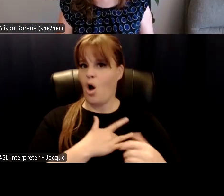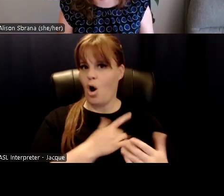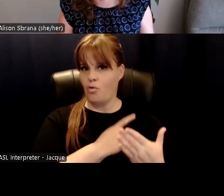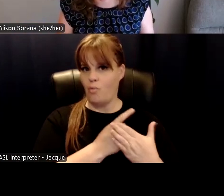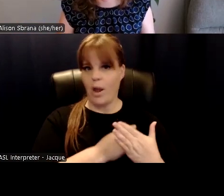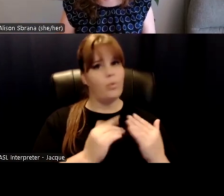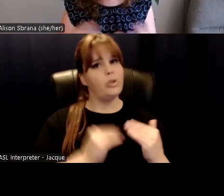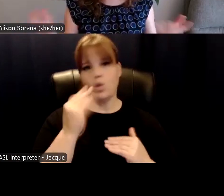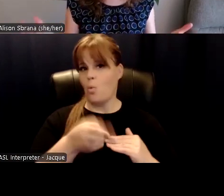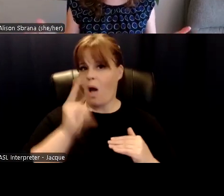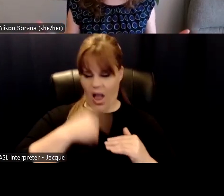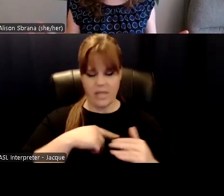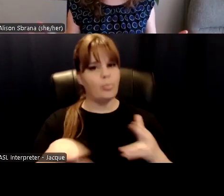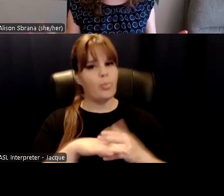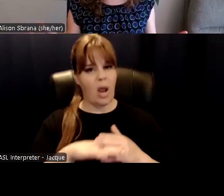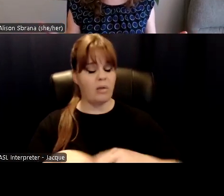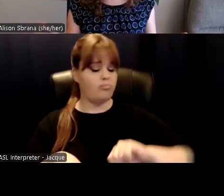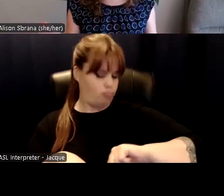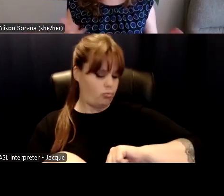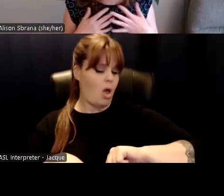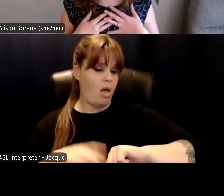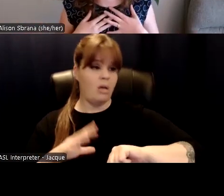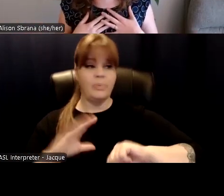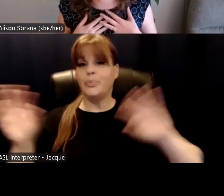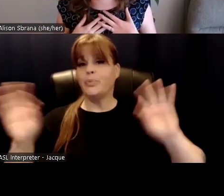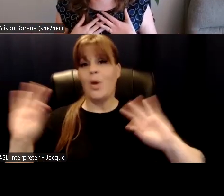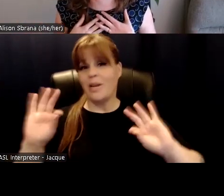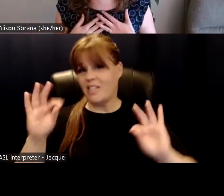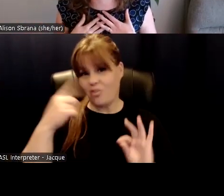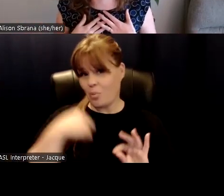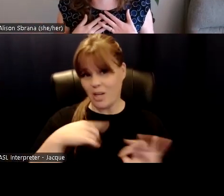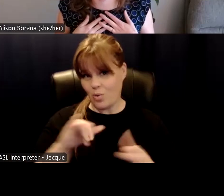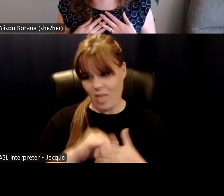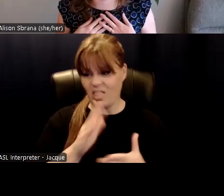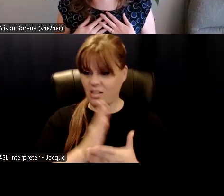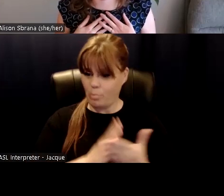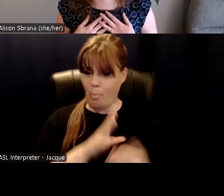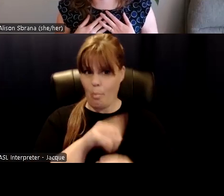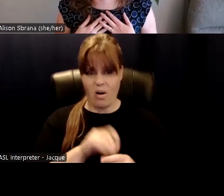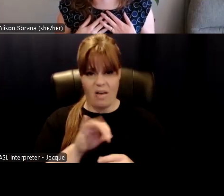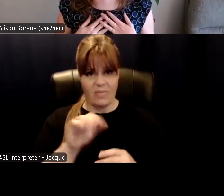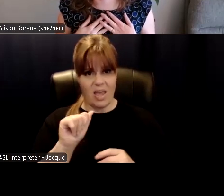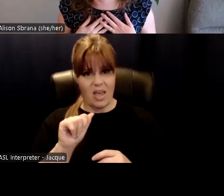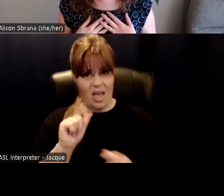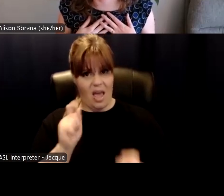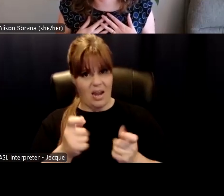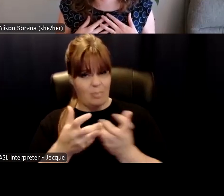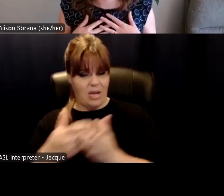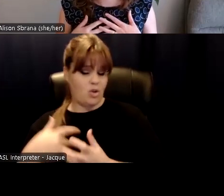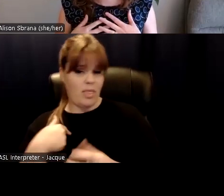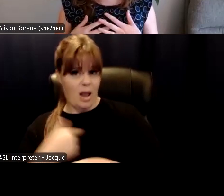to take a break. And it's no big deal for me to do that. That's part of the adaptations that I make as an adaptive